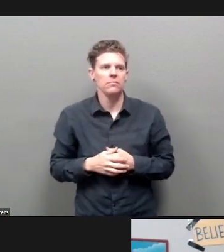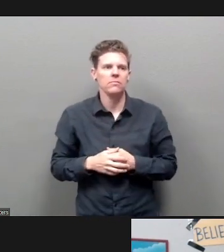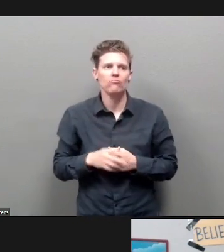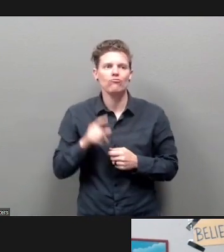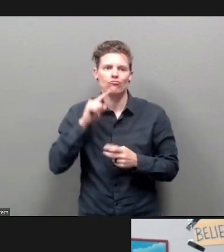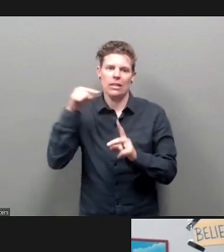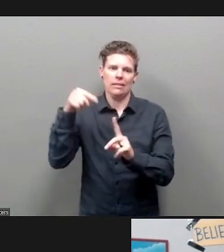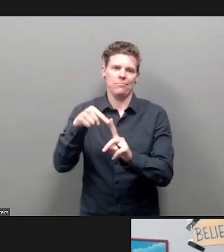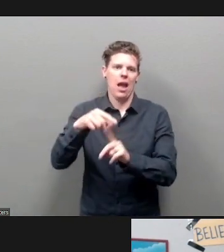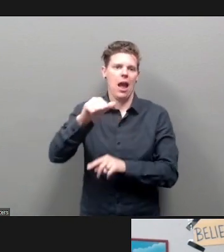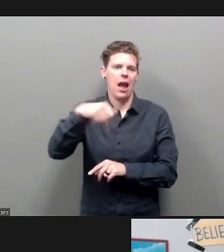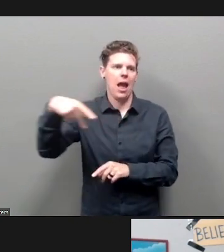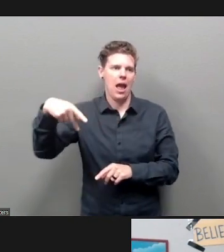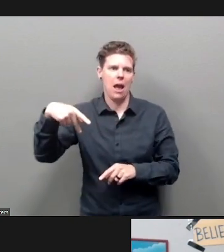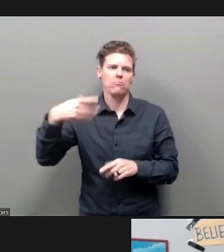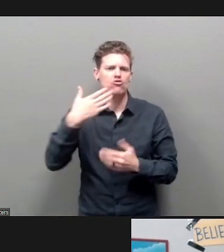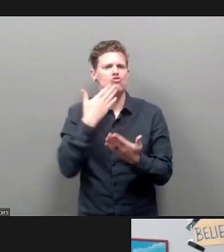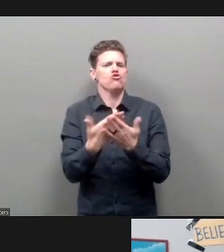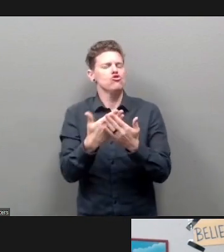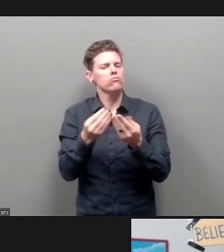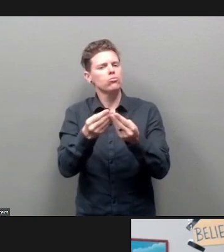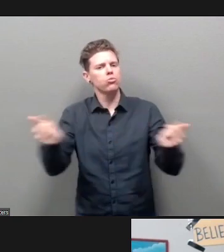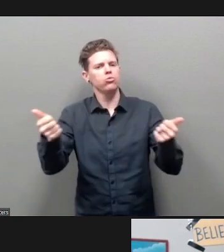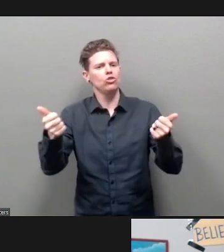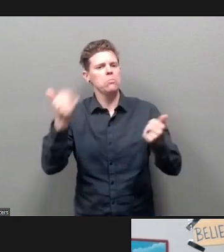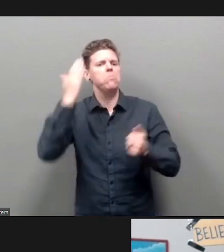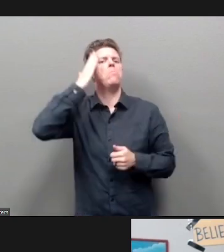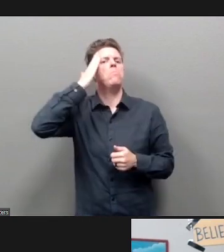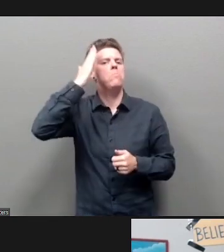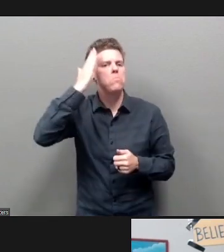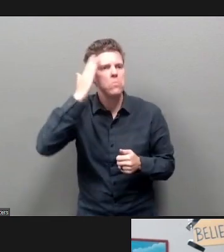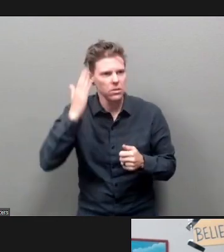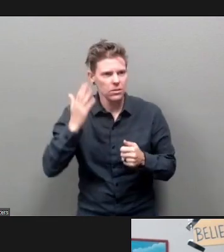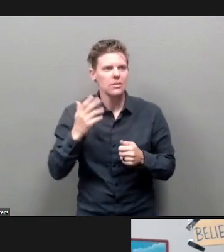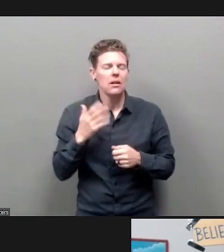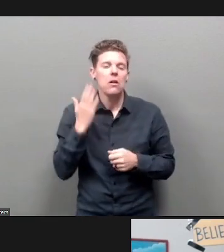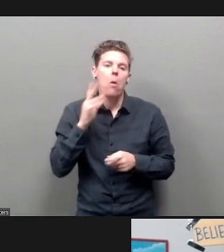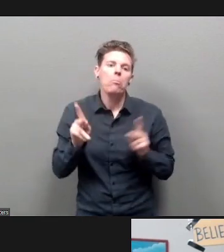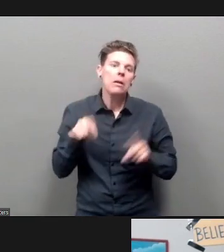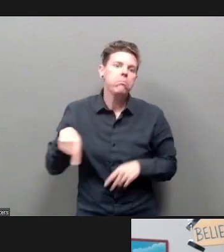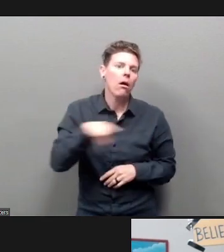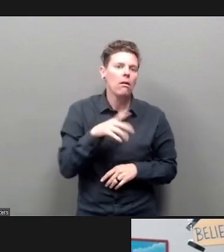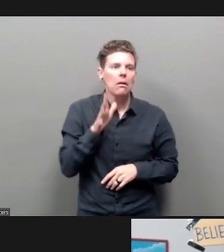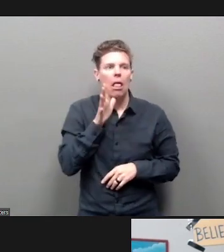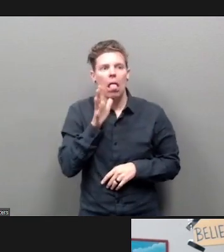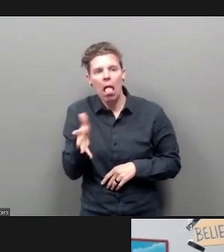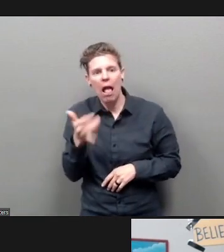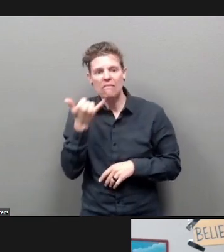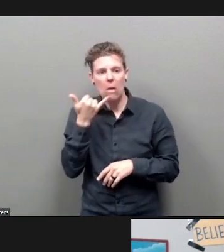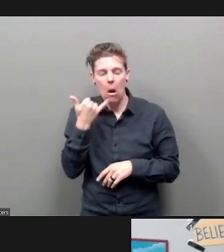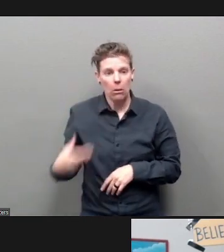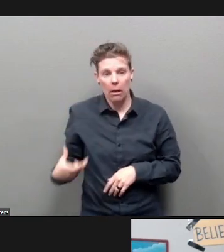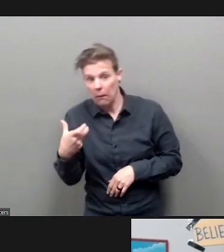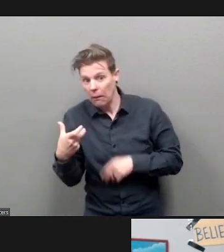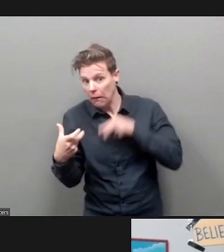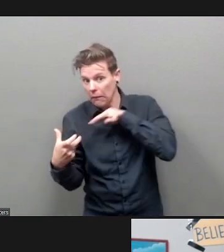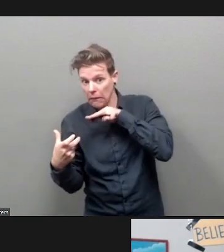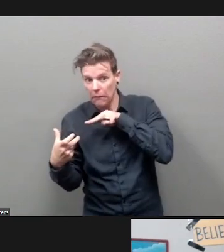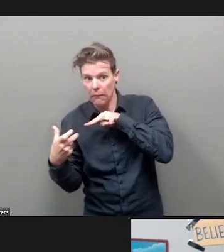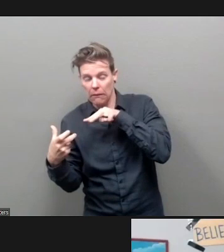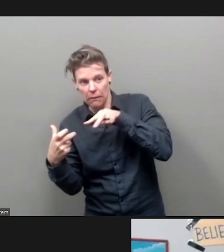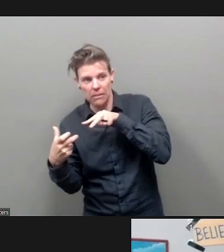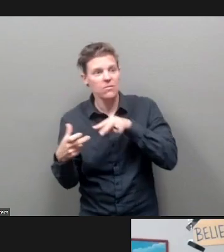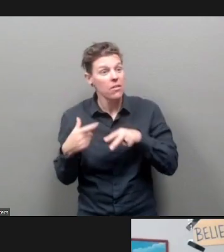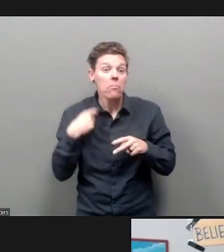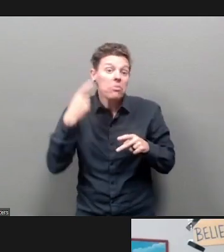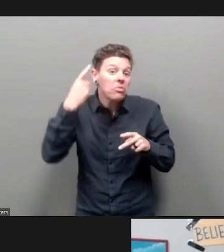likes the idea of their phone being monitored. I think it's a great trade-off. I like to know, I'm signed up. So we'd like